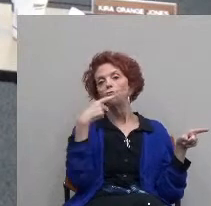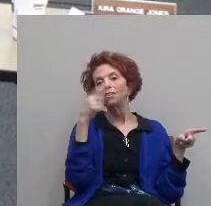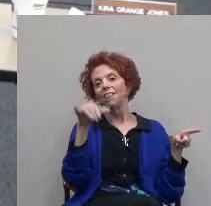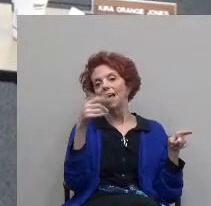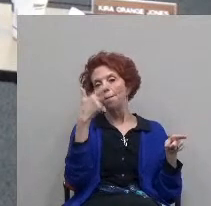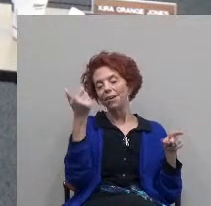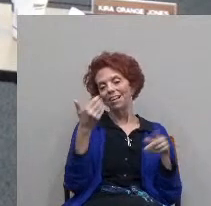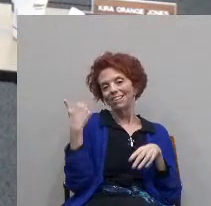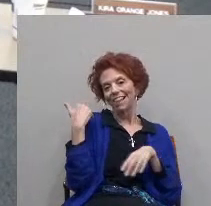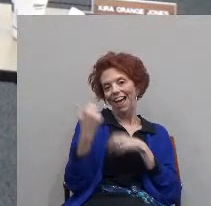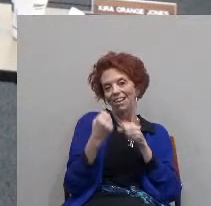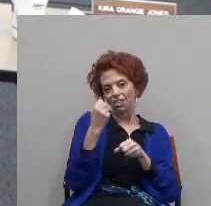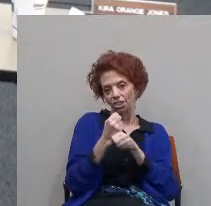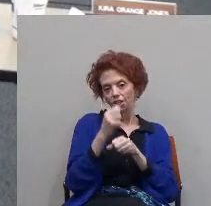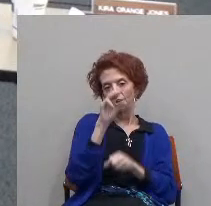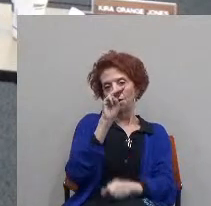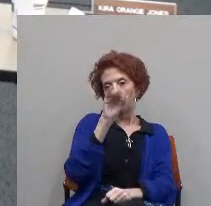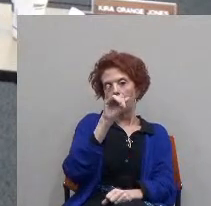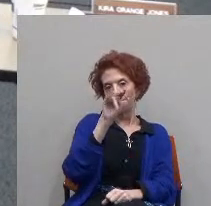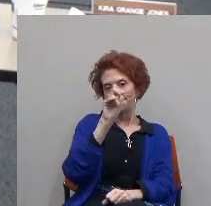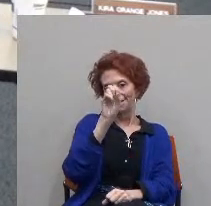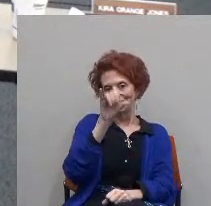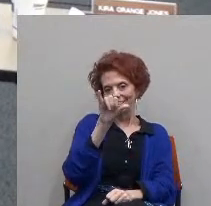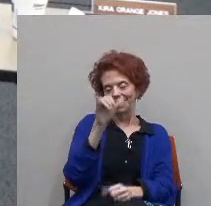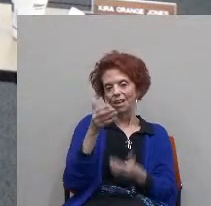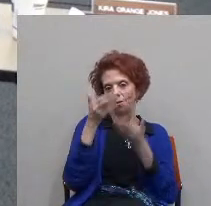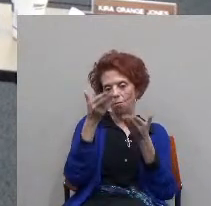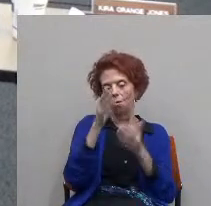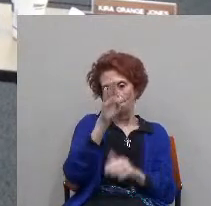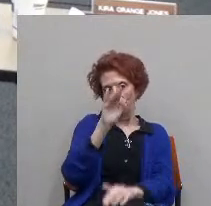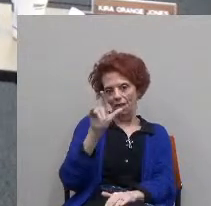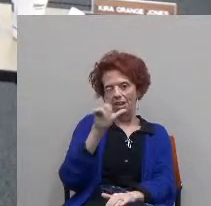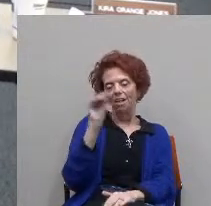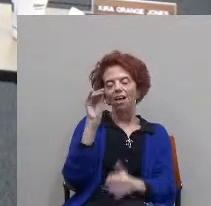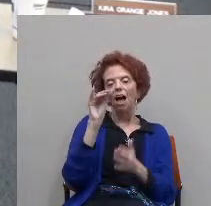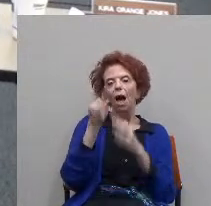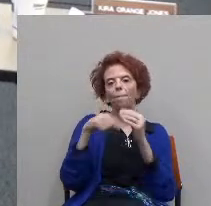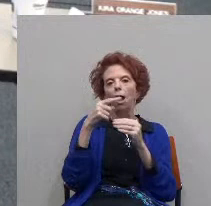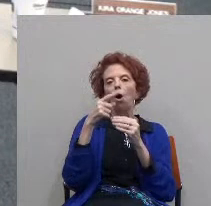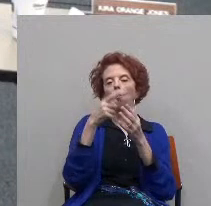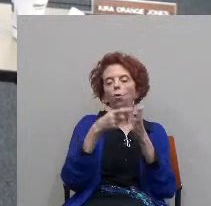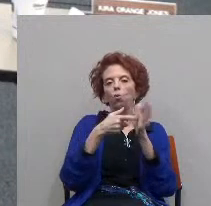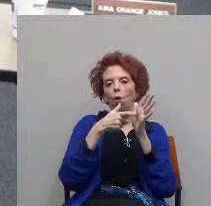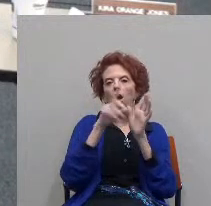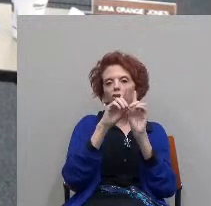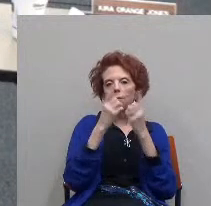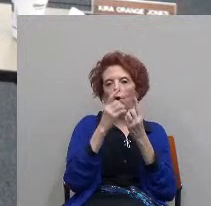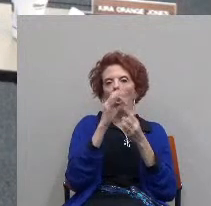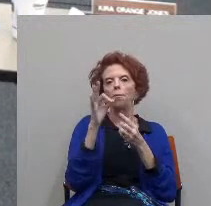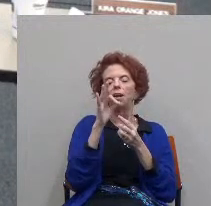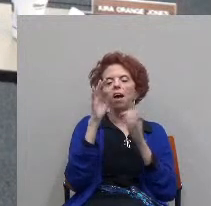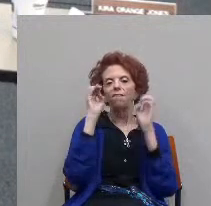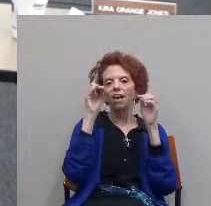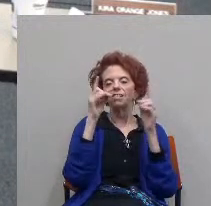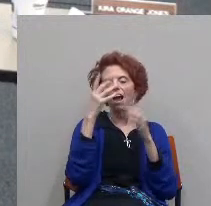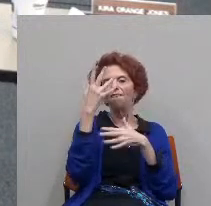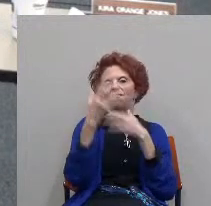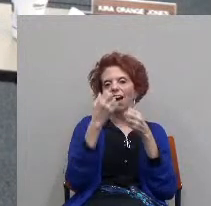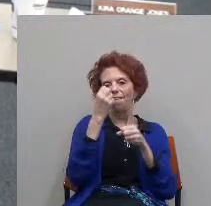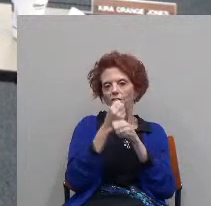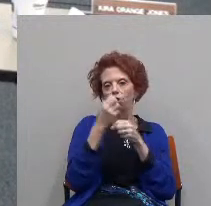last year Representative Mincy passed a bill, so Yes, it I became know law, about that. which requires the Department of Education every 5 years